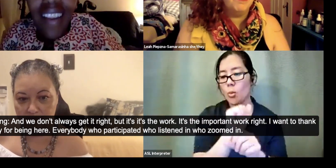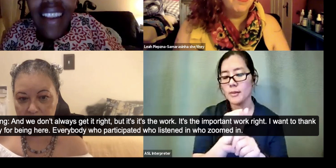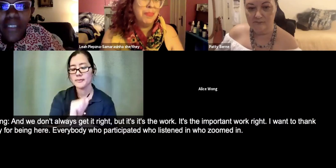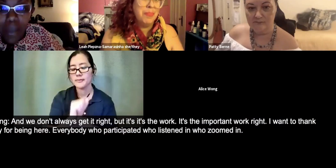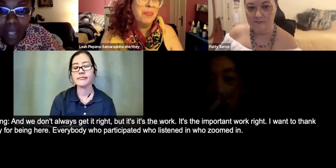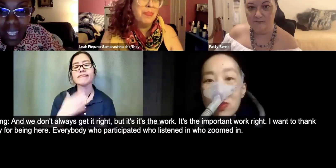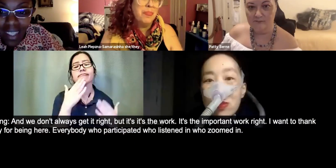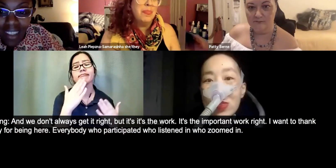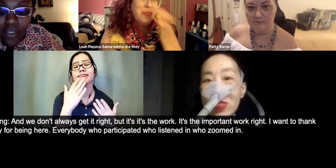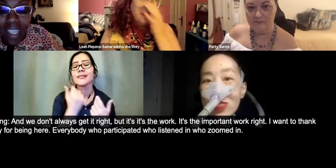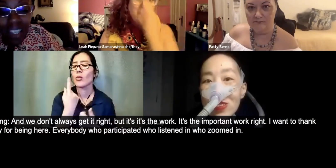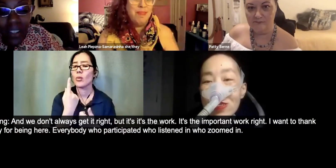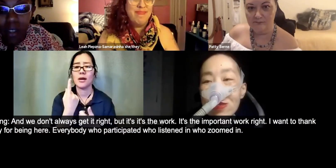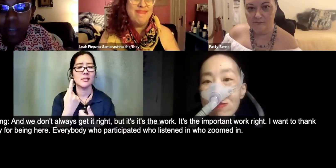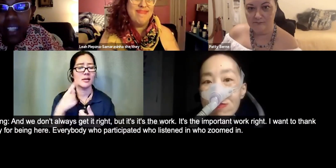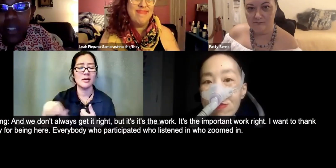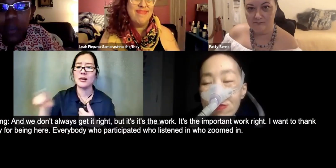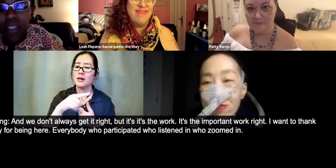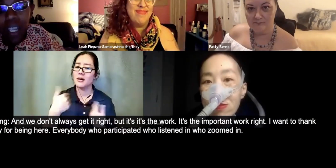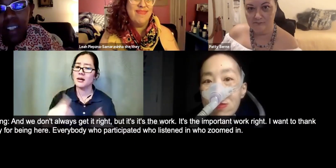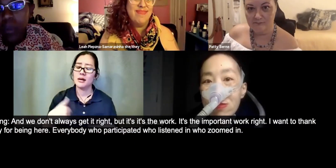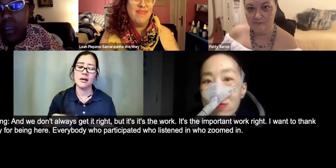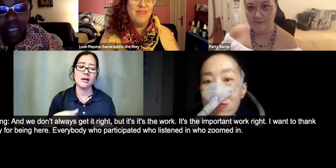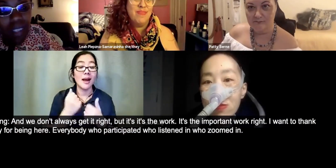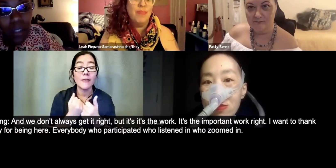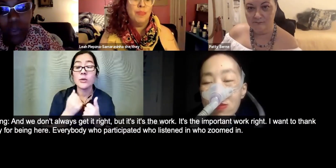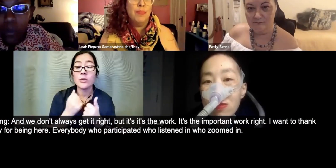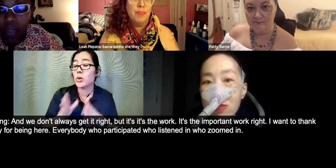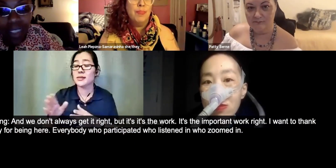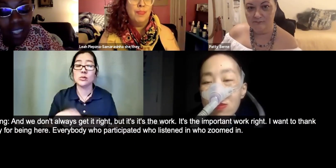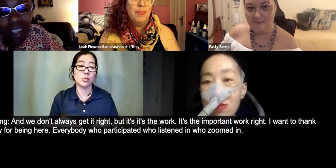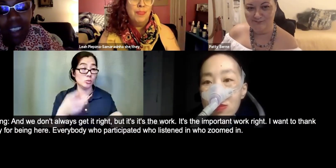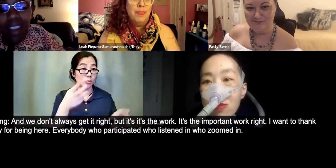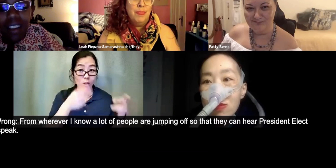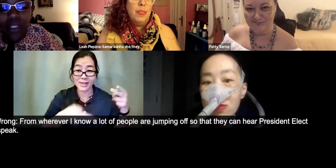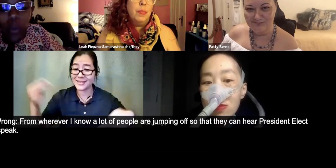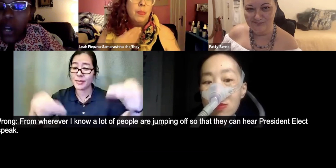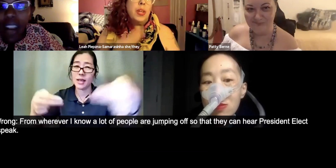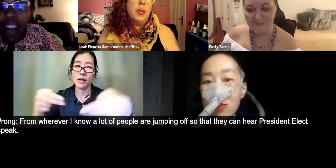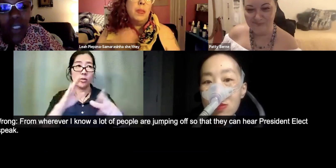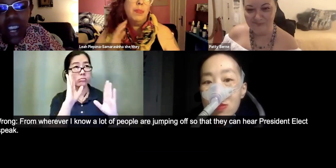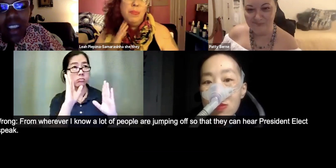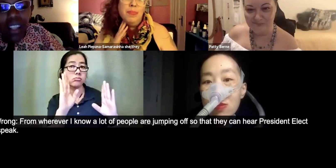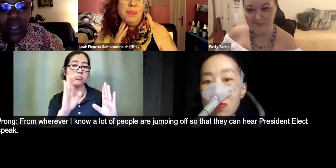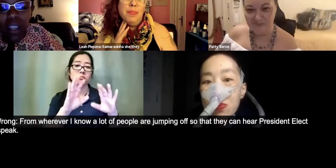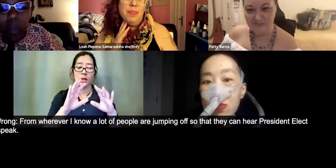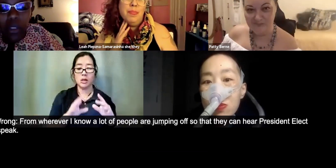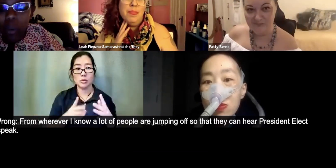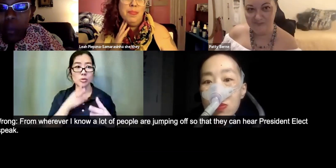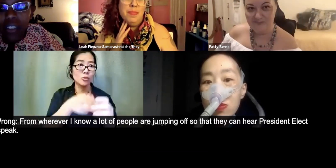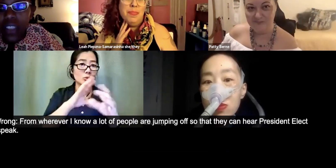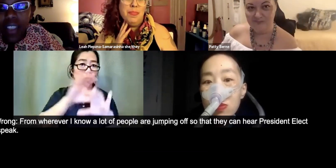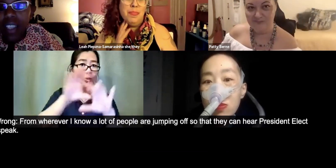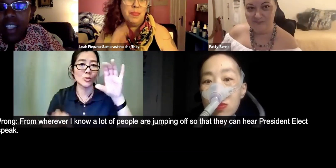thank everybody for being here, everybody who participated, who listened in, who Zoomed in from wherever. I know a lot of people are